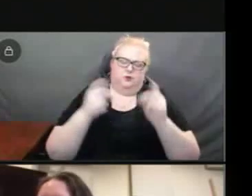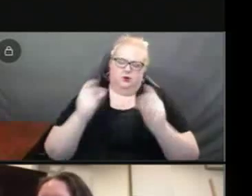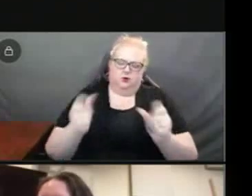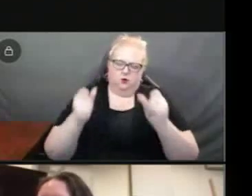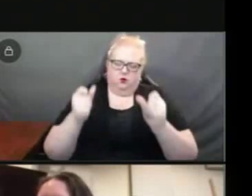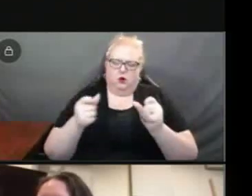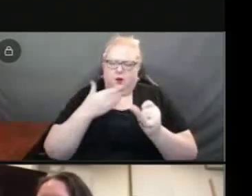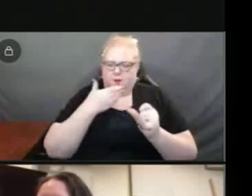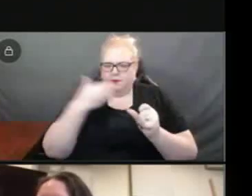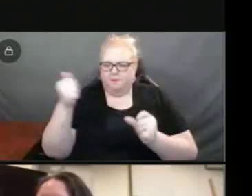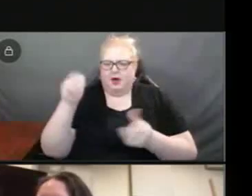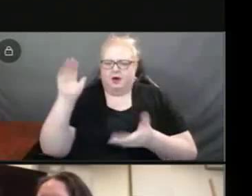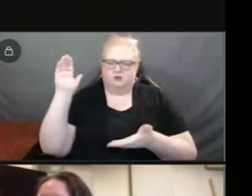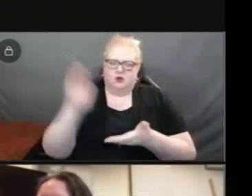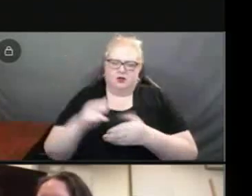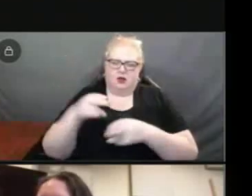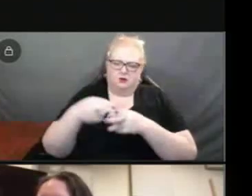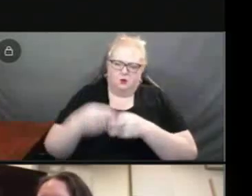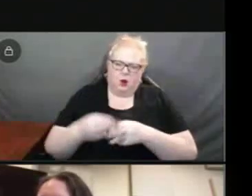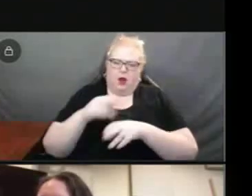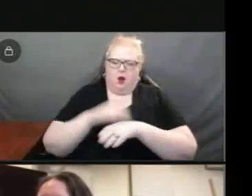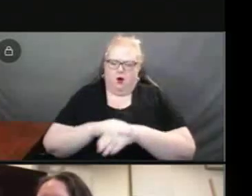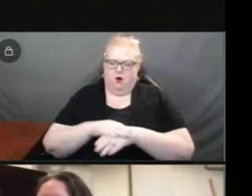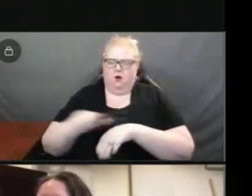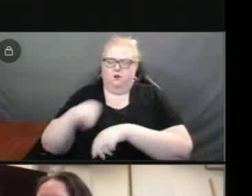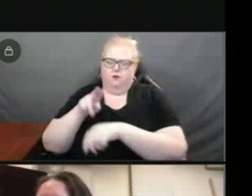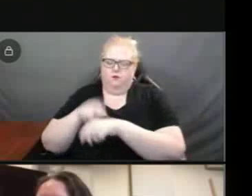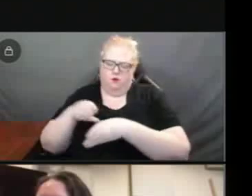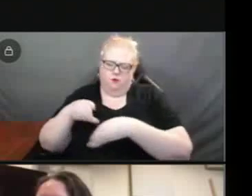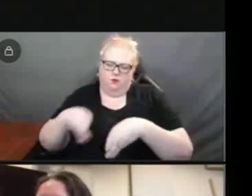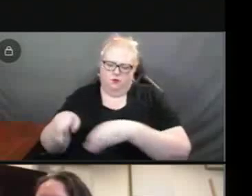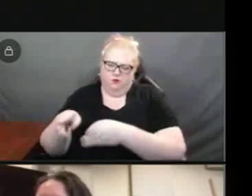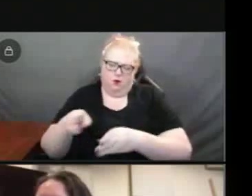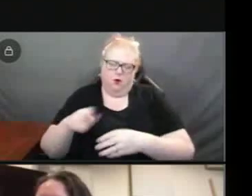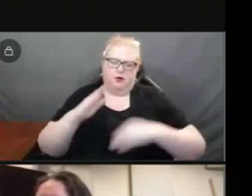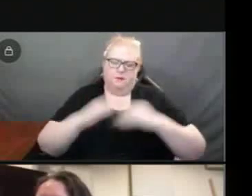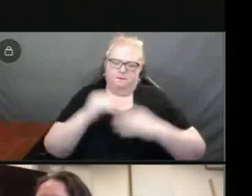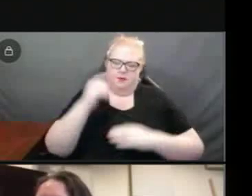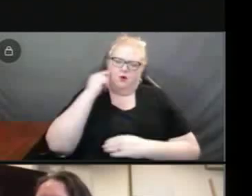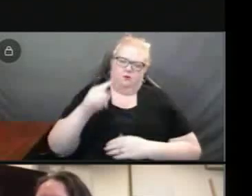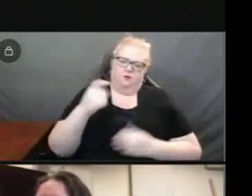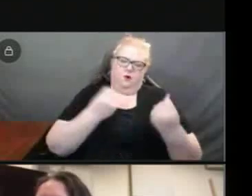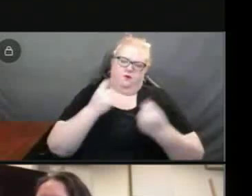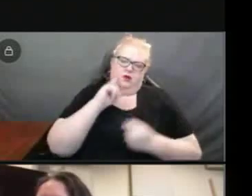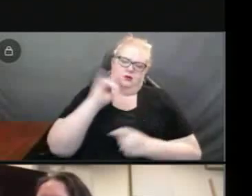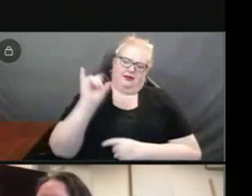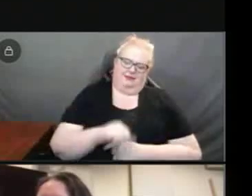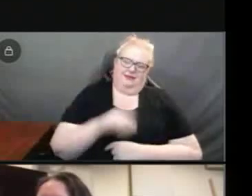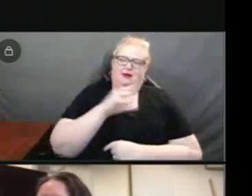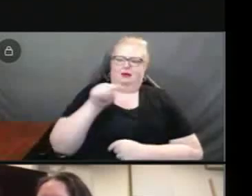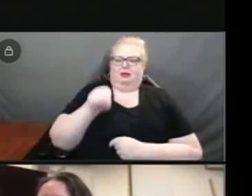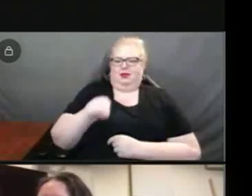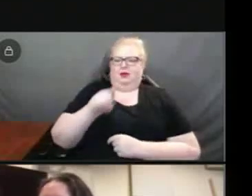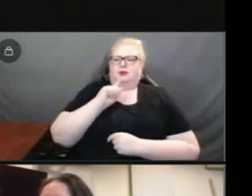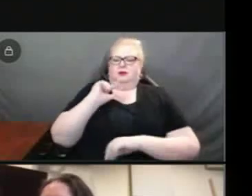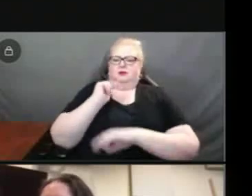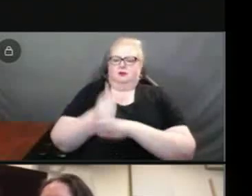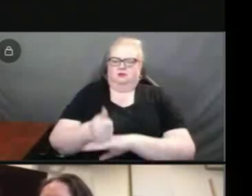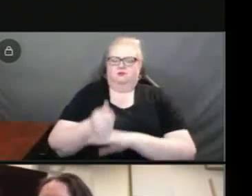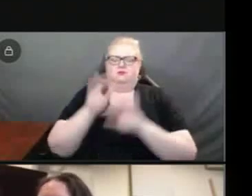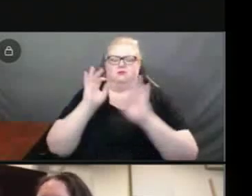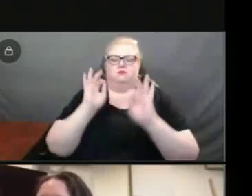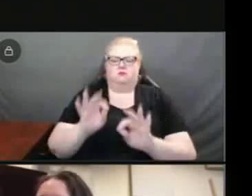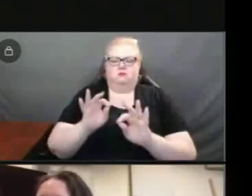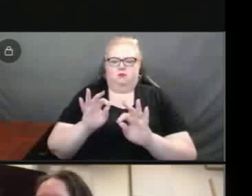weight loading, and it's built for vehicles like this. And so I think this is a good location to have it, and it fits